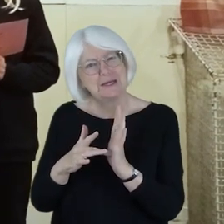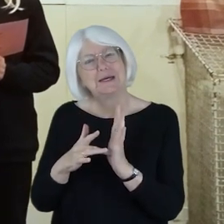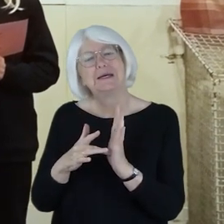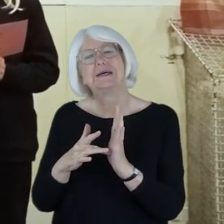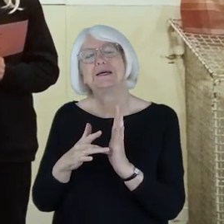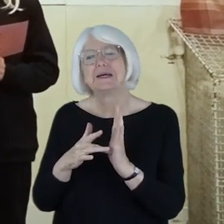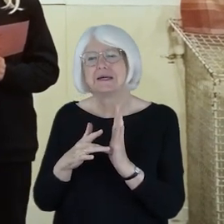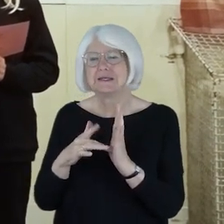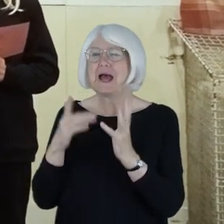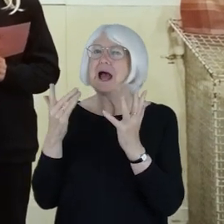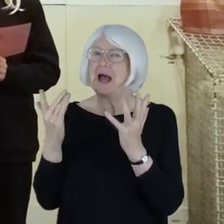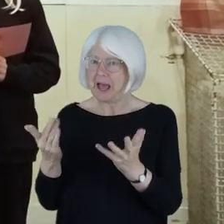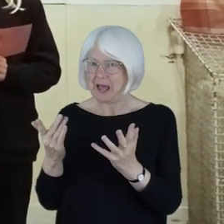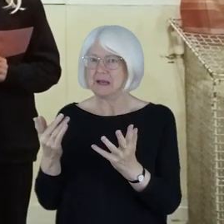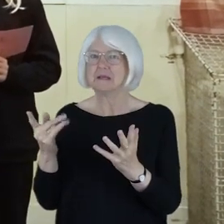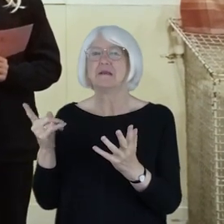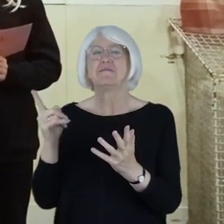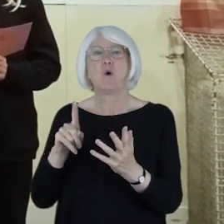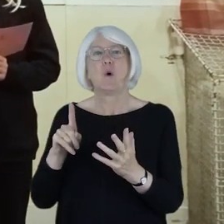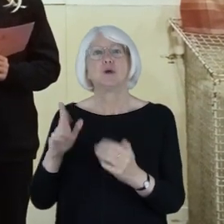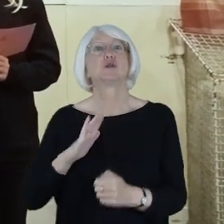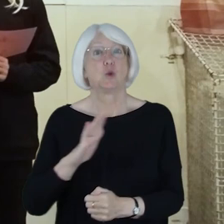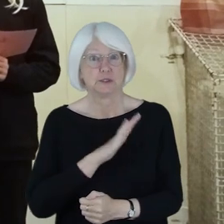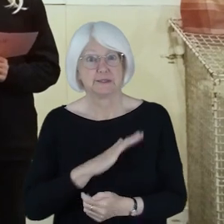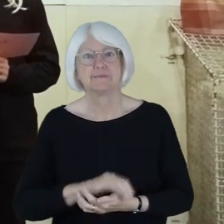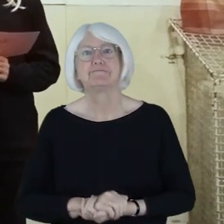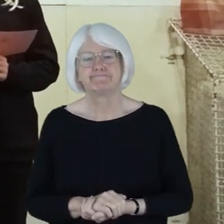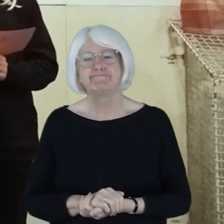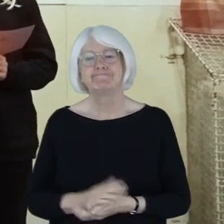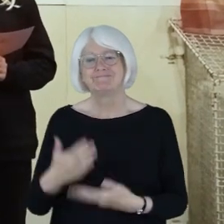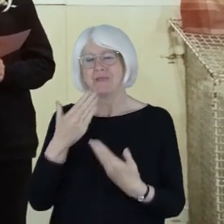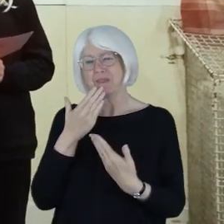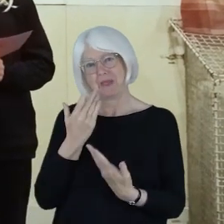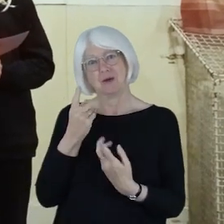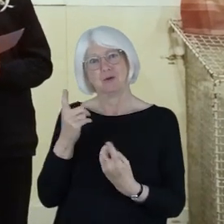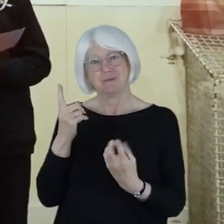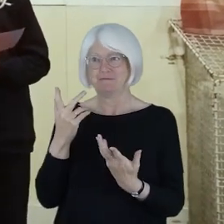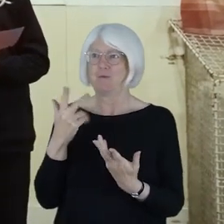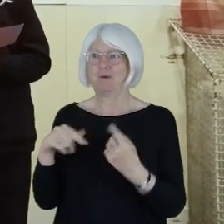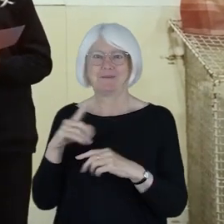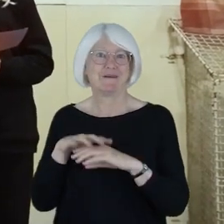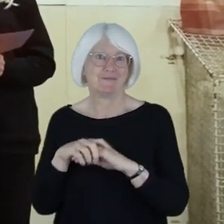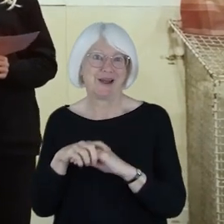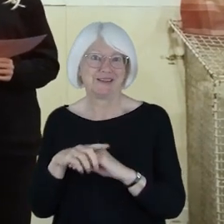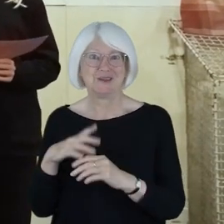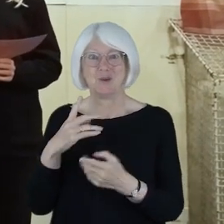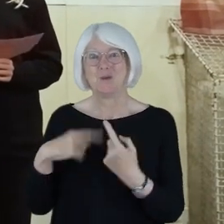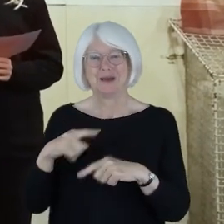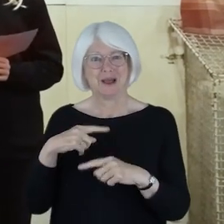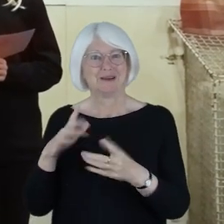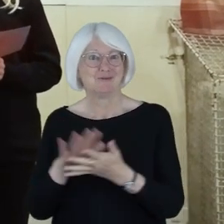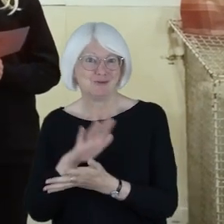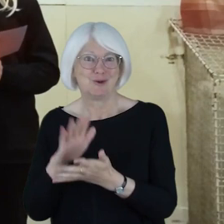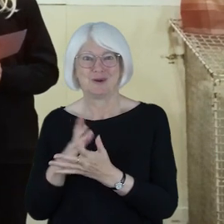us and our soldiers. Thank you, God, for our friends that we can have fun with and enjoy. Thank you, God,